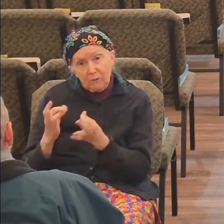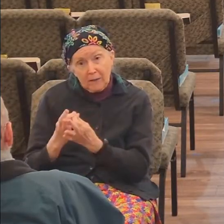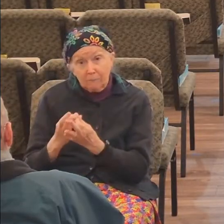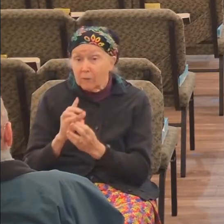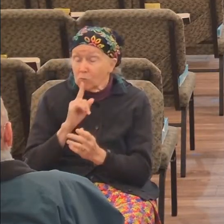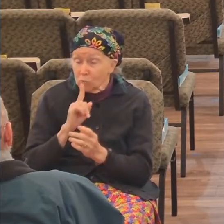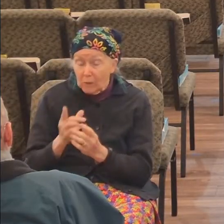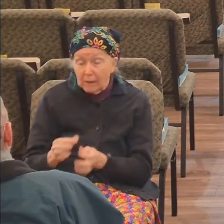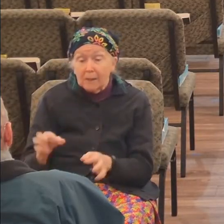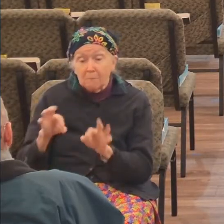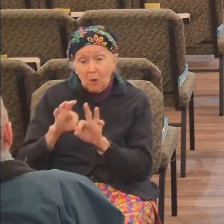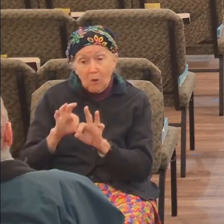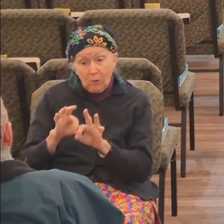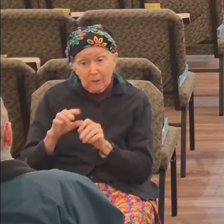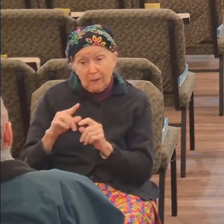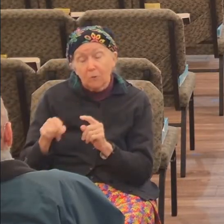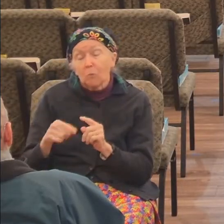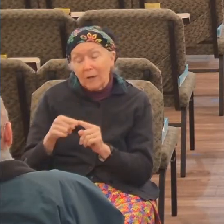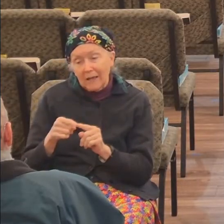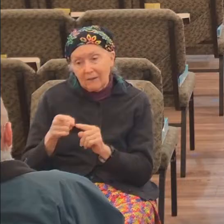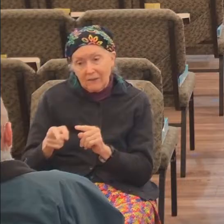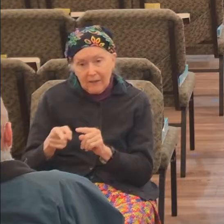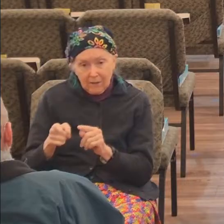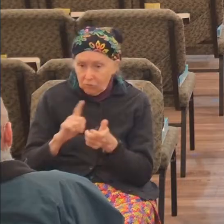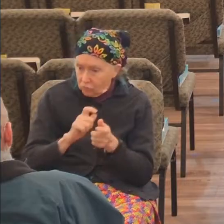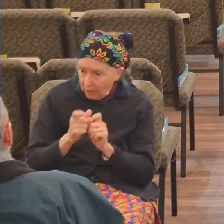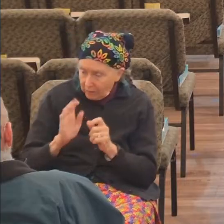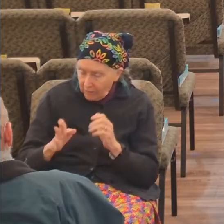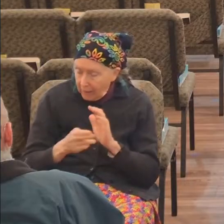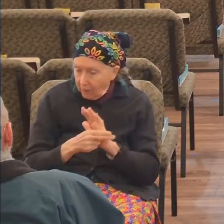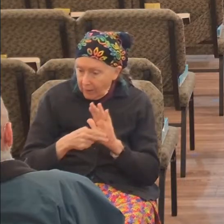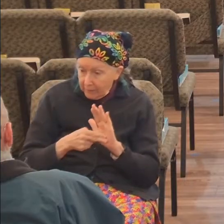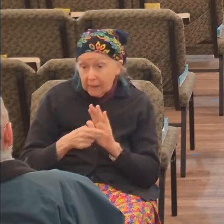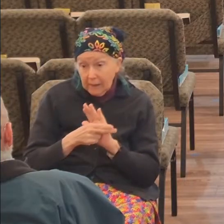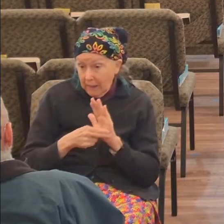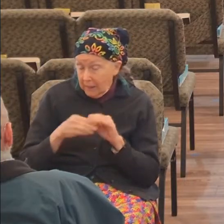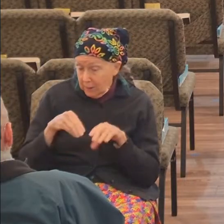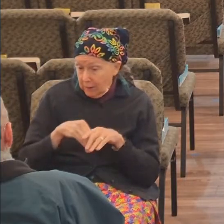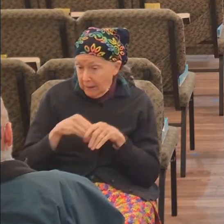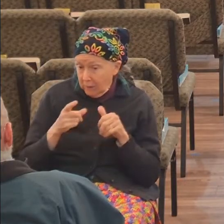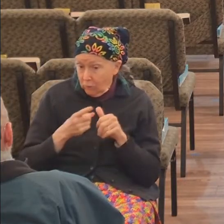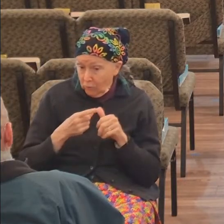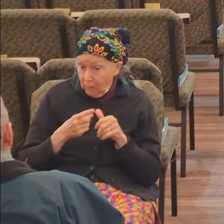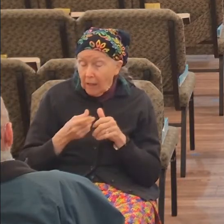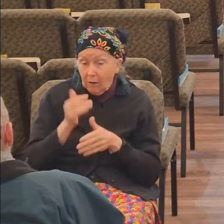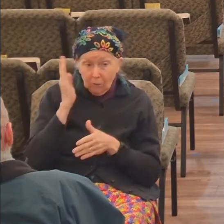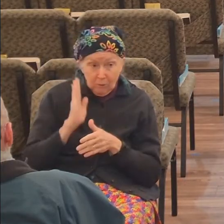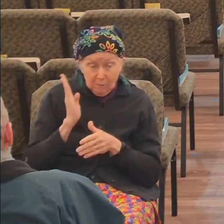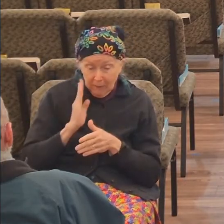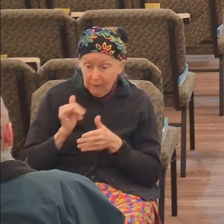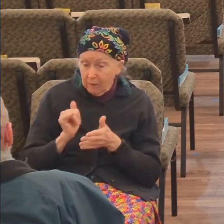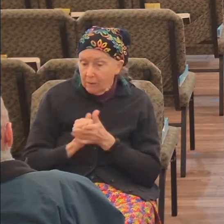one is reorienting their identity, because identity in the first century was wrapped up in what?